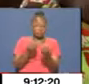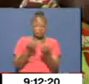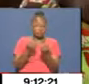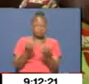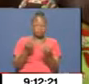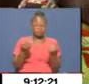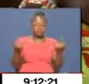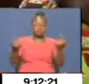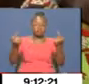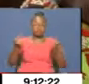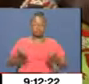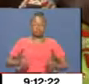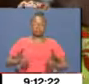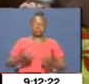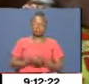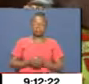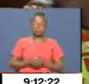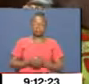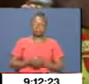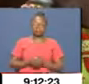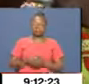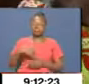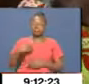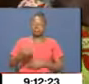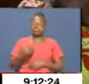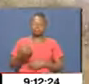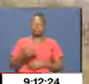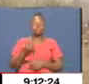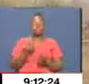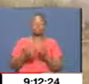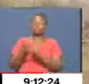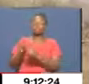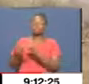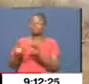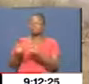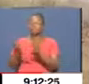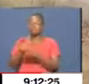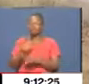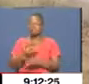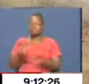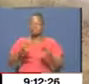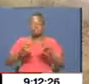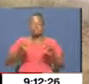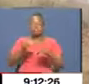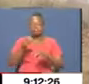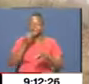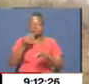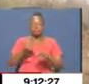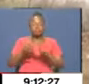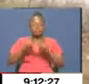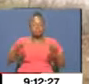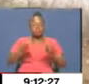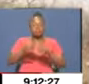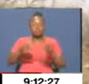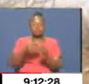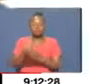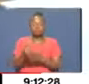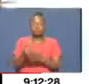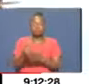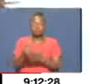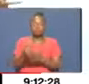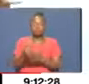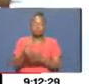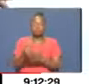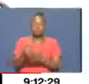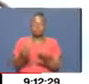wanaingia. Learners here are constantly on the move alongside their families in search of food and firewood for sale, a situation that has